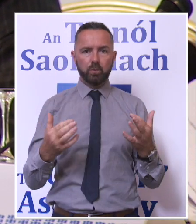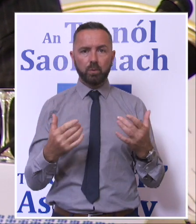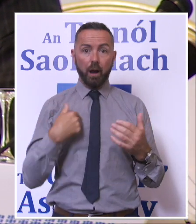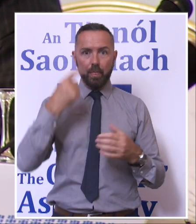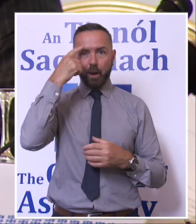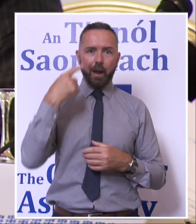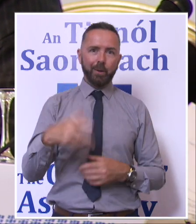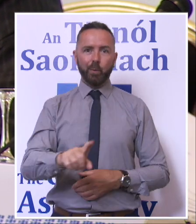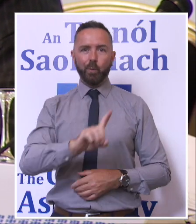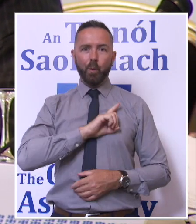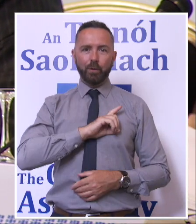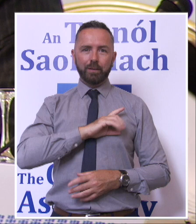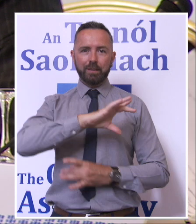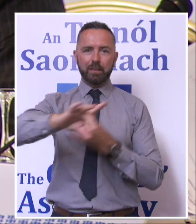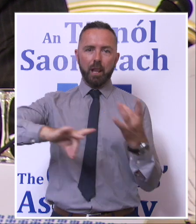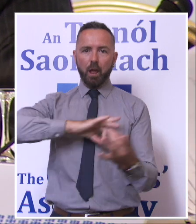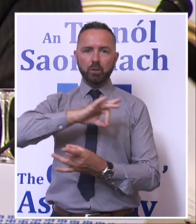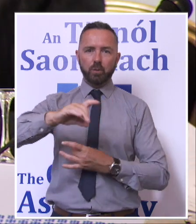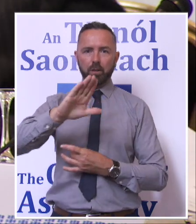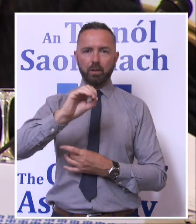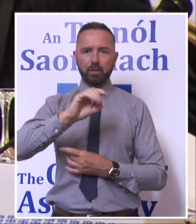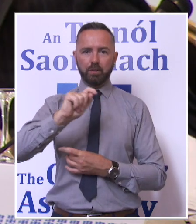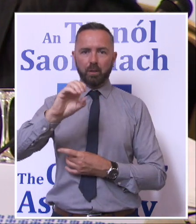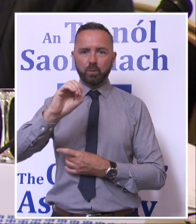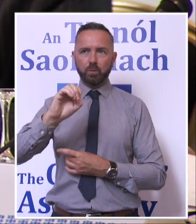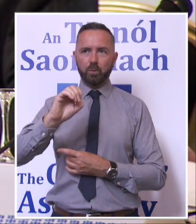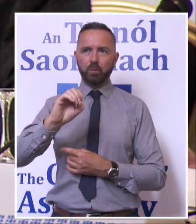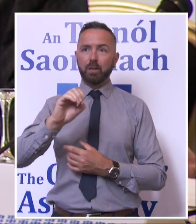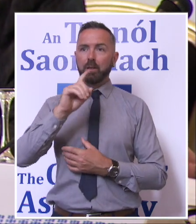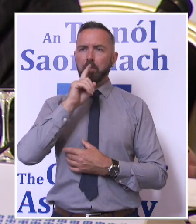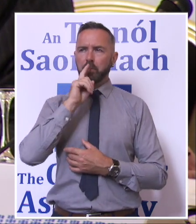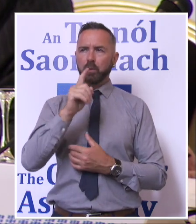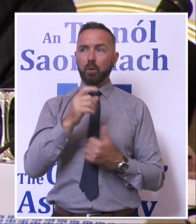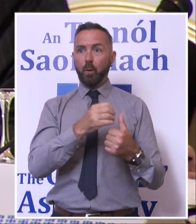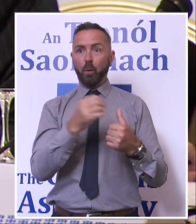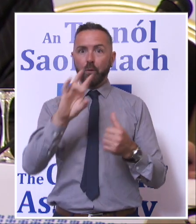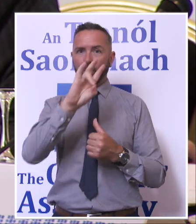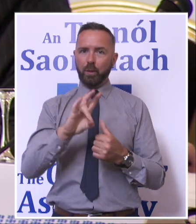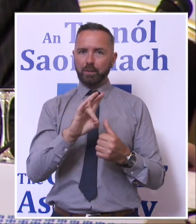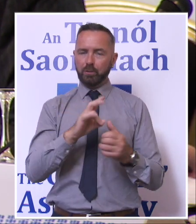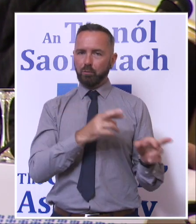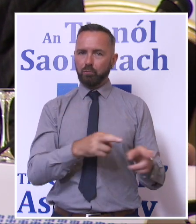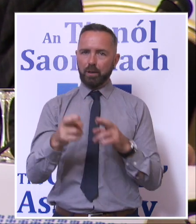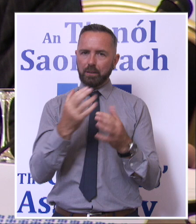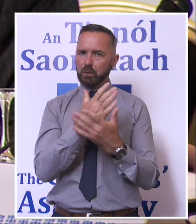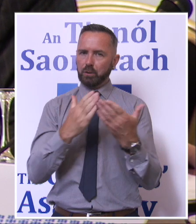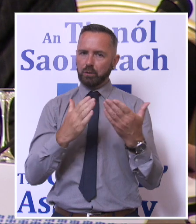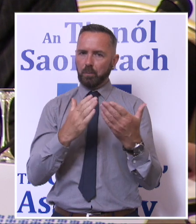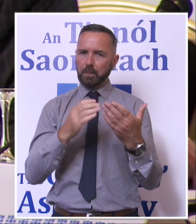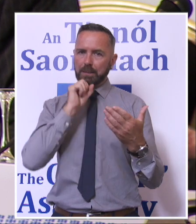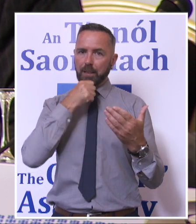lottery. Unfortunately, the remaining questions raise very significant issues, so I hope you'll bear with me as I navigate some very complex